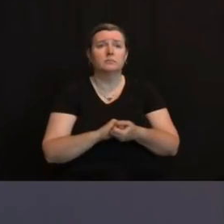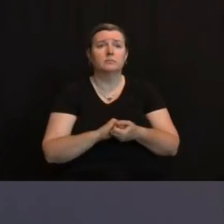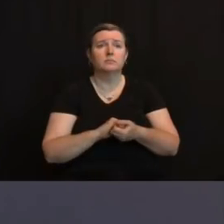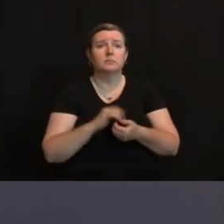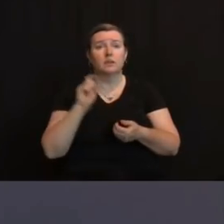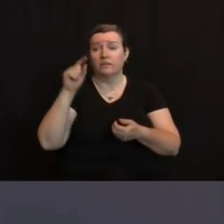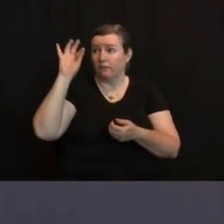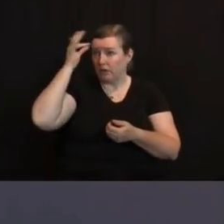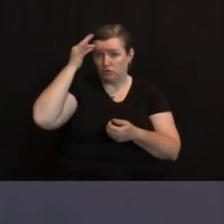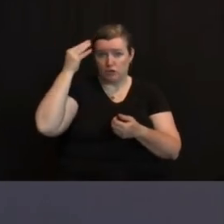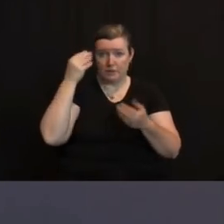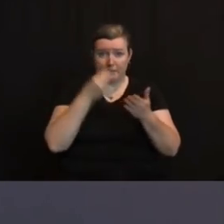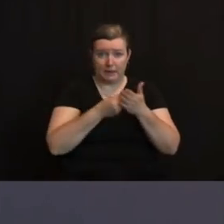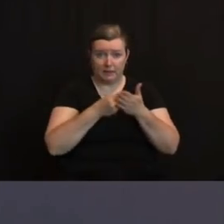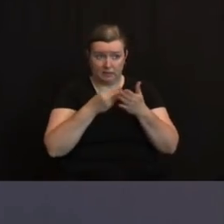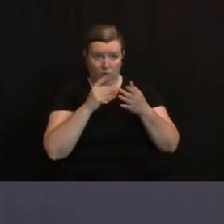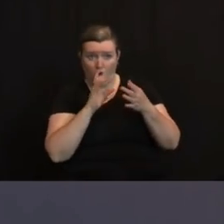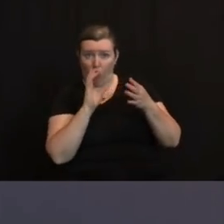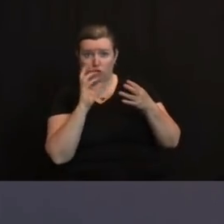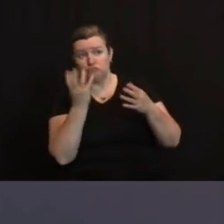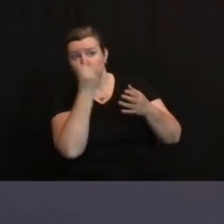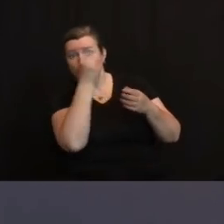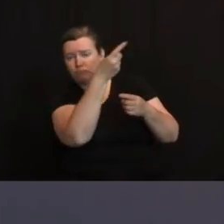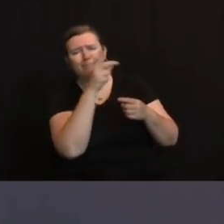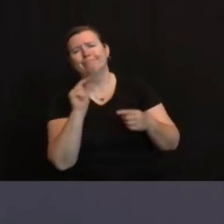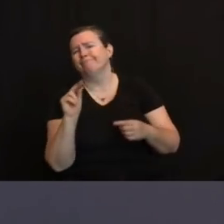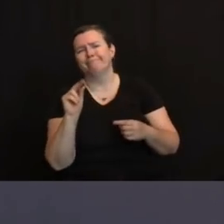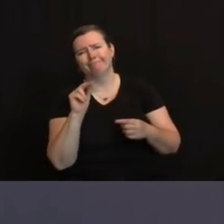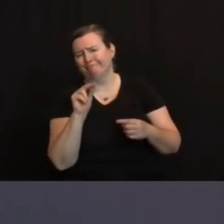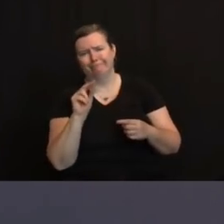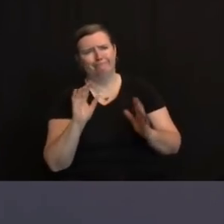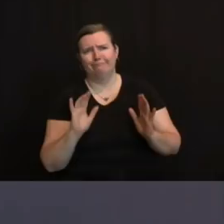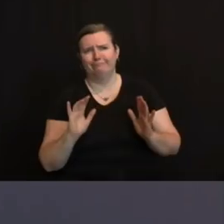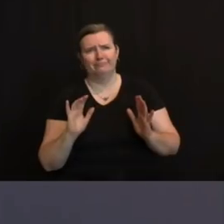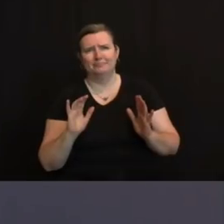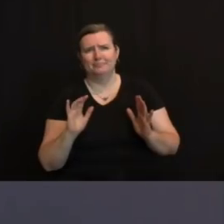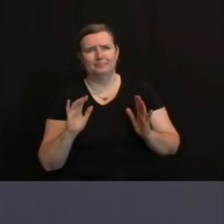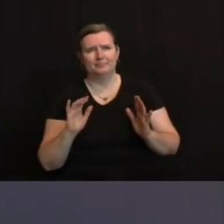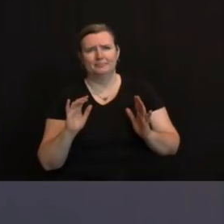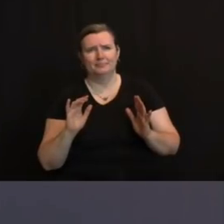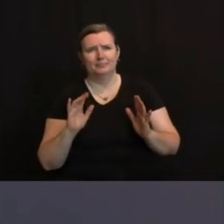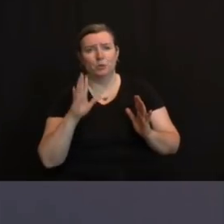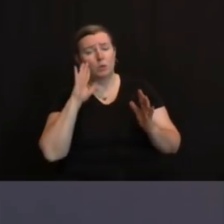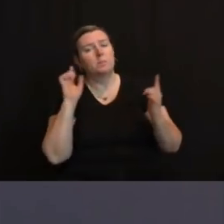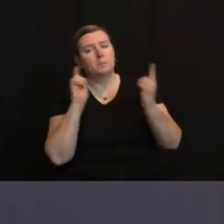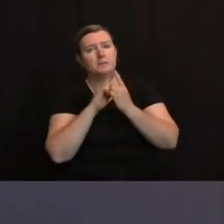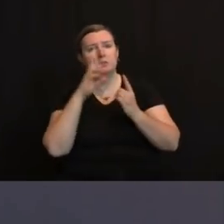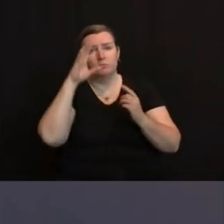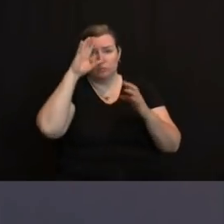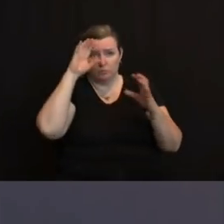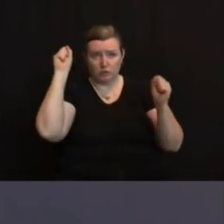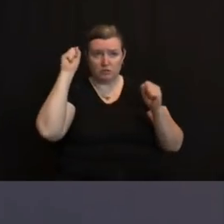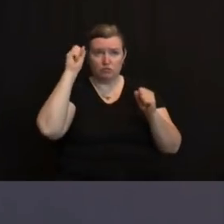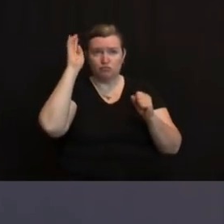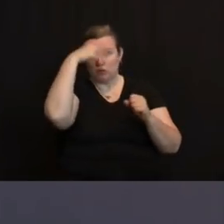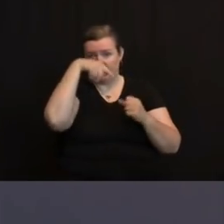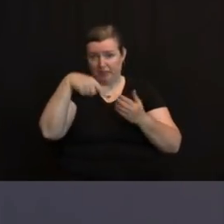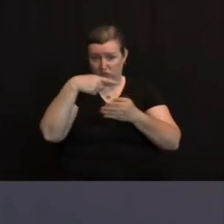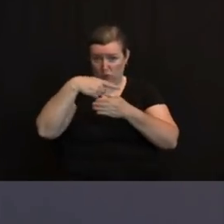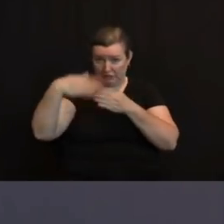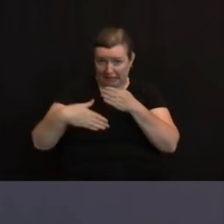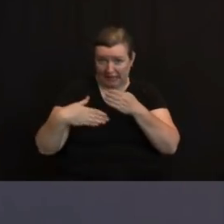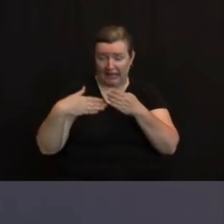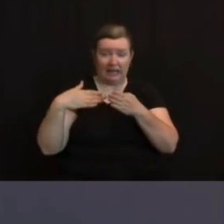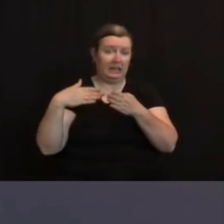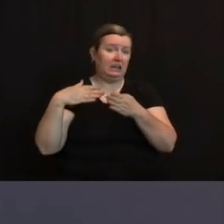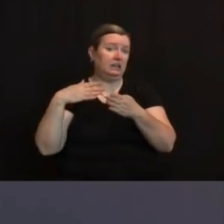those folks. I do not have plans as we sit here to see the president this weekend, but I did mention that he is welcome